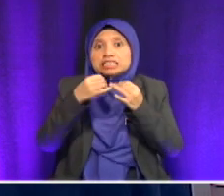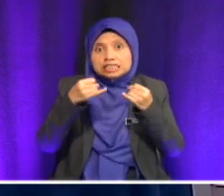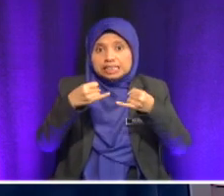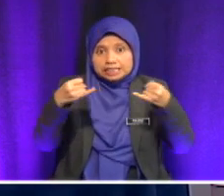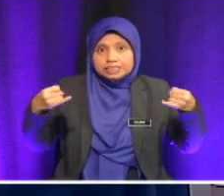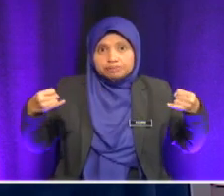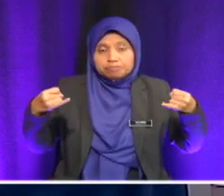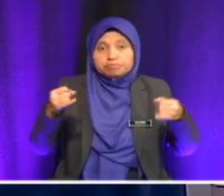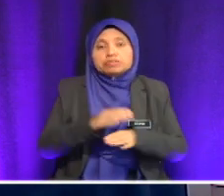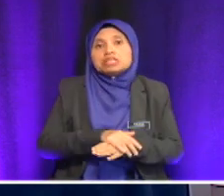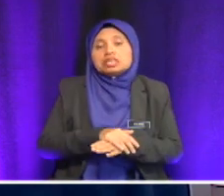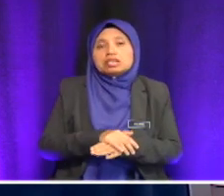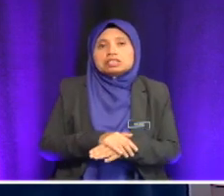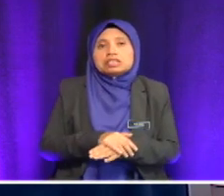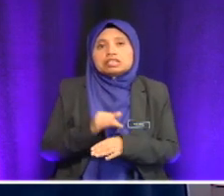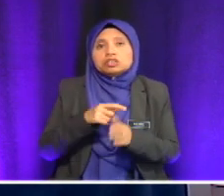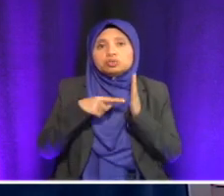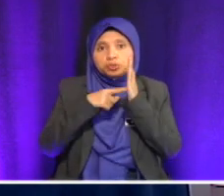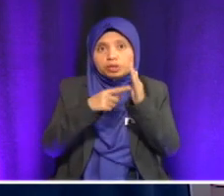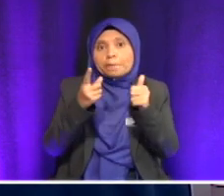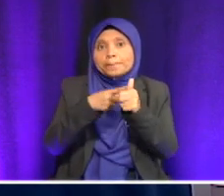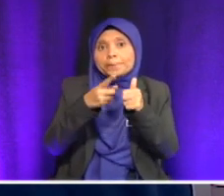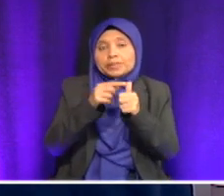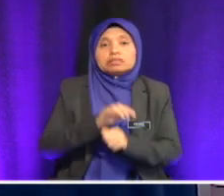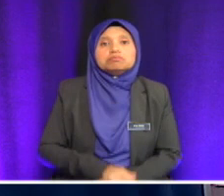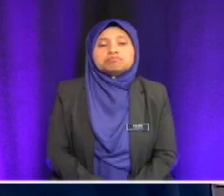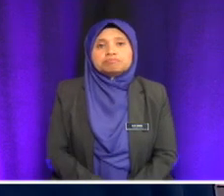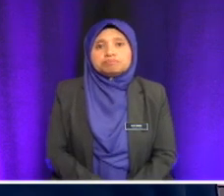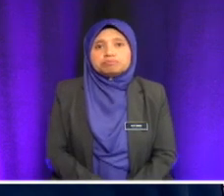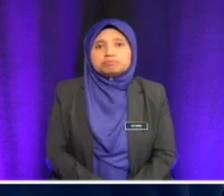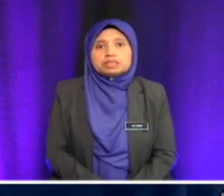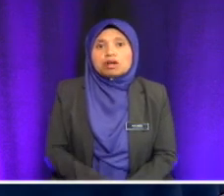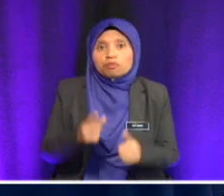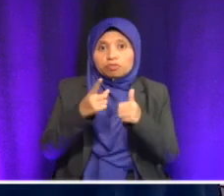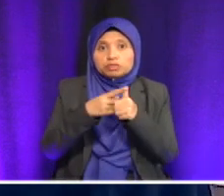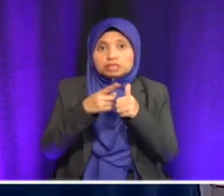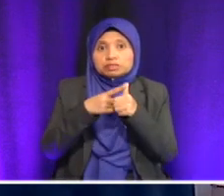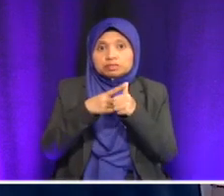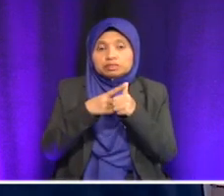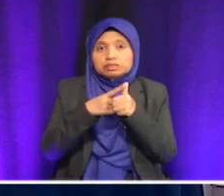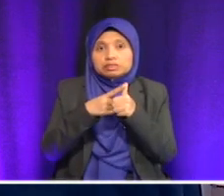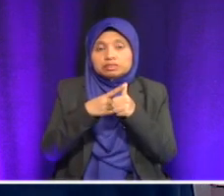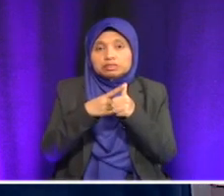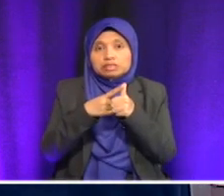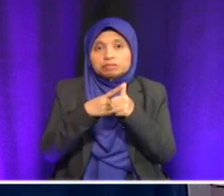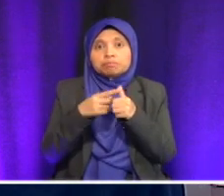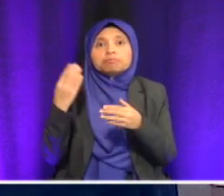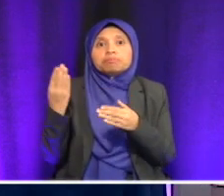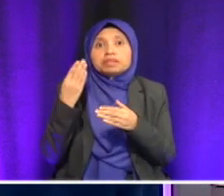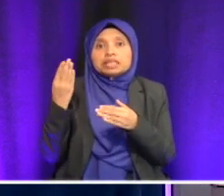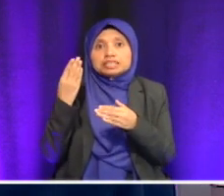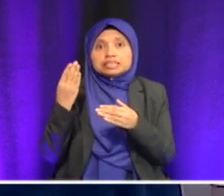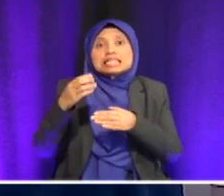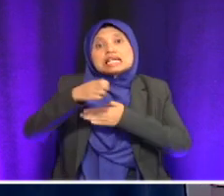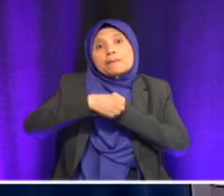All right. All right, so allow me to show the first one. Okay, so for the first text type, we usually have an